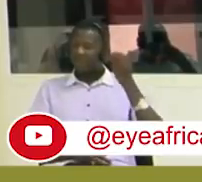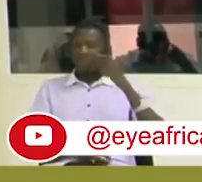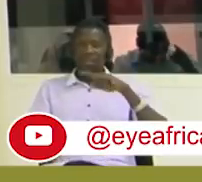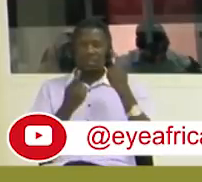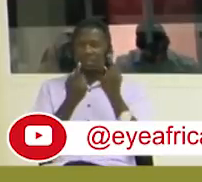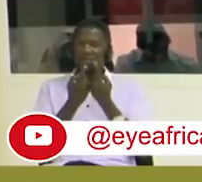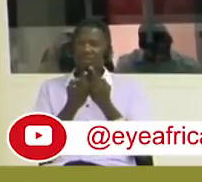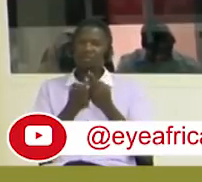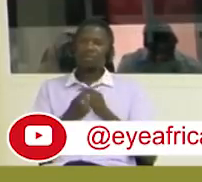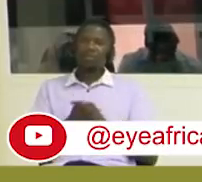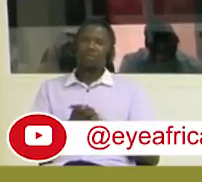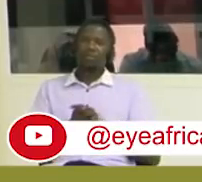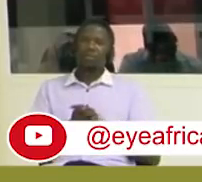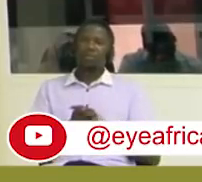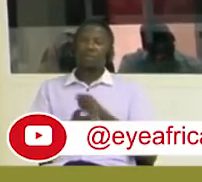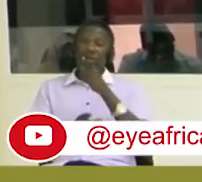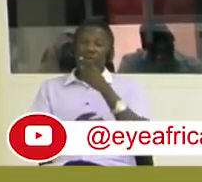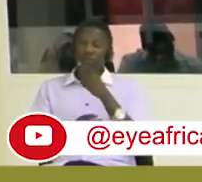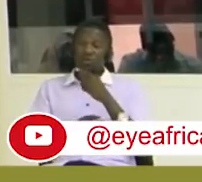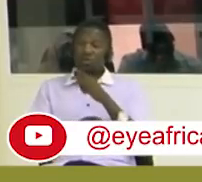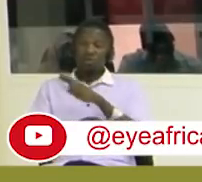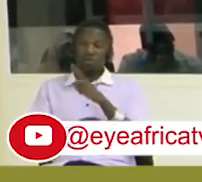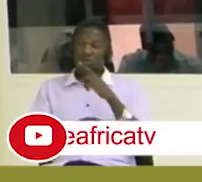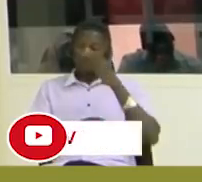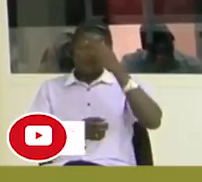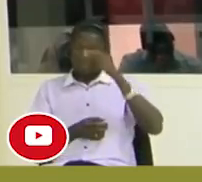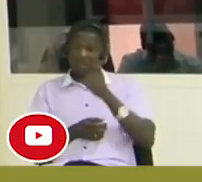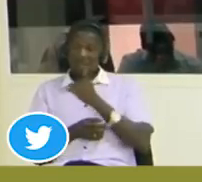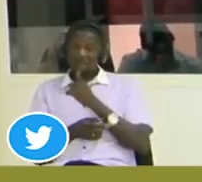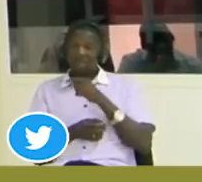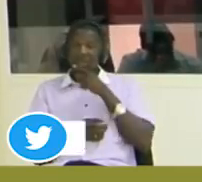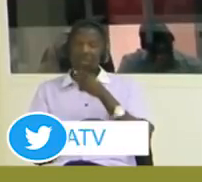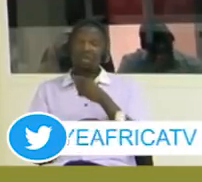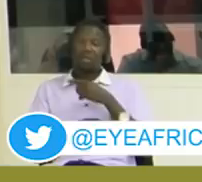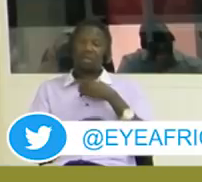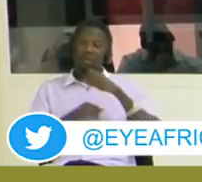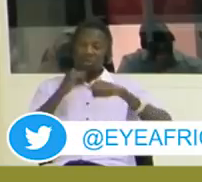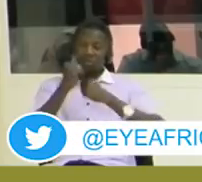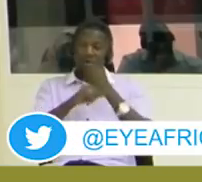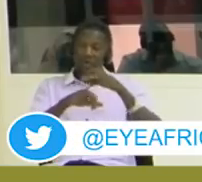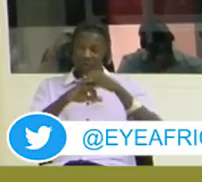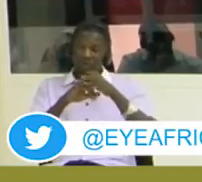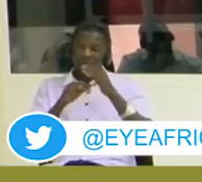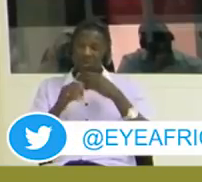You deny, do you, that the wives were asked to come to your house?